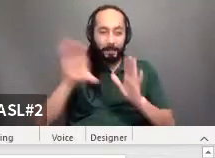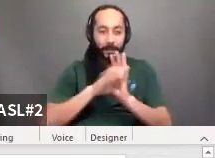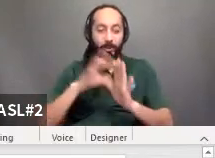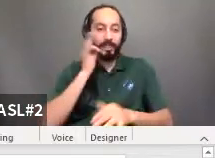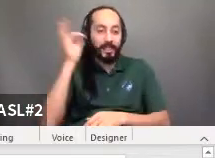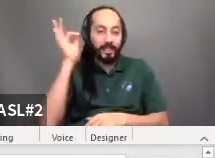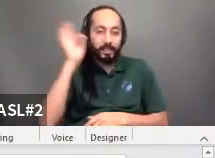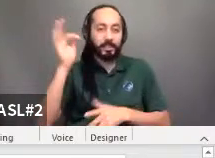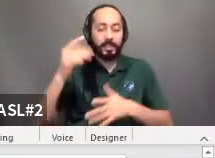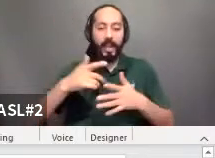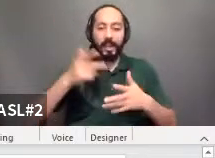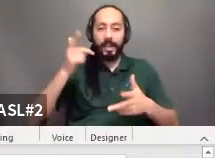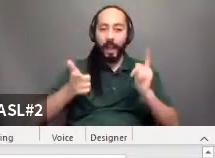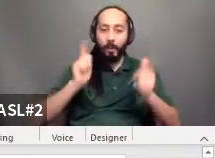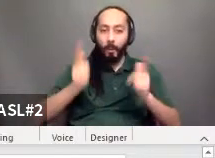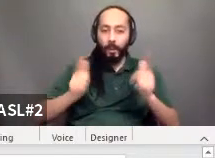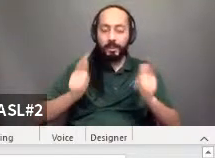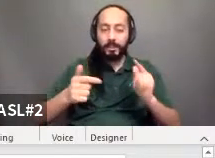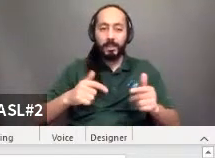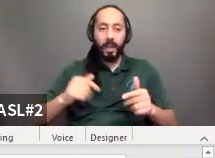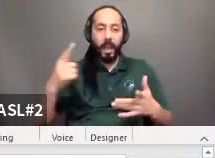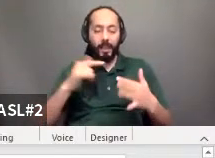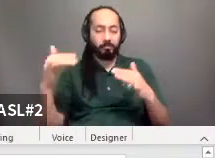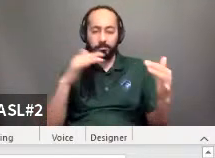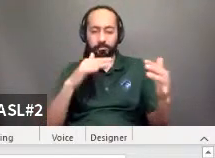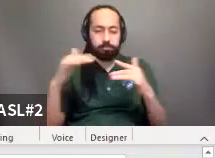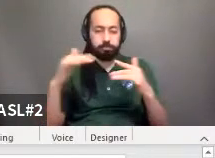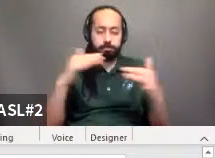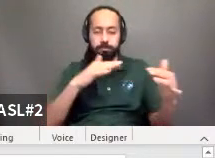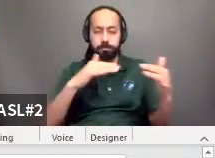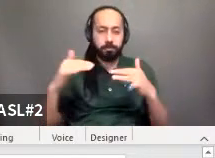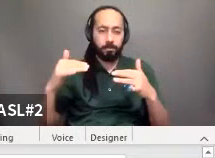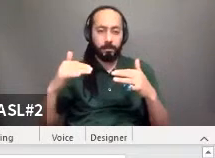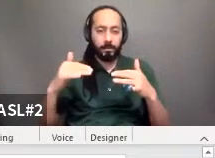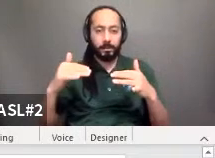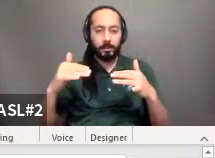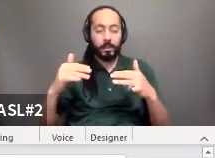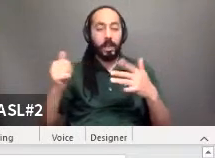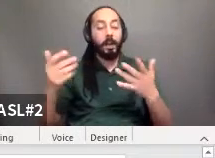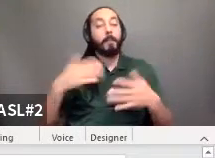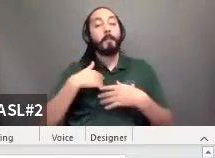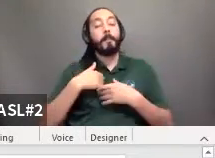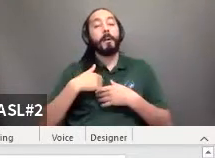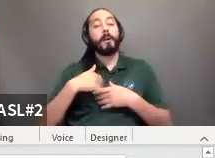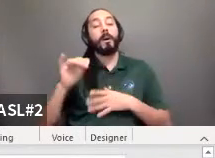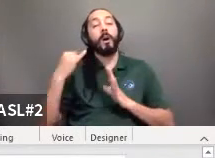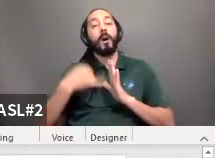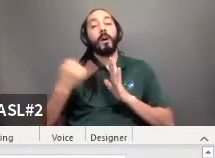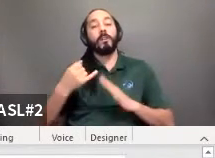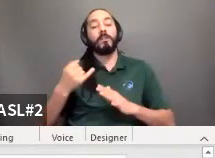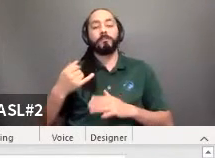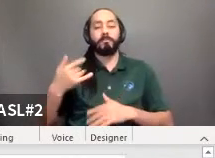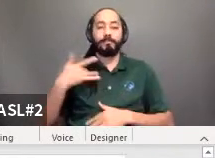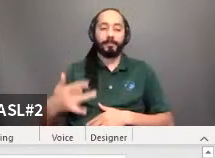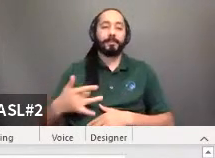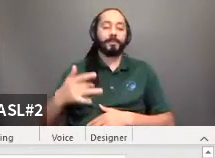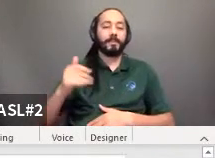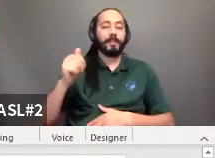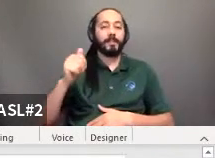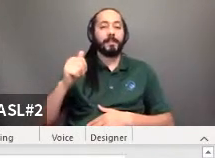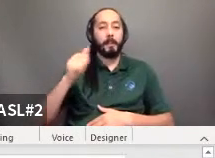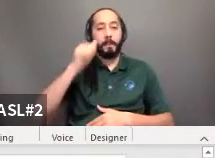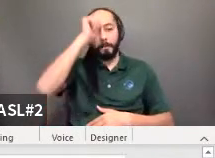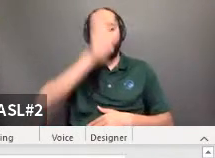Indians Alliance is what is recorded in this. And, you know, usually ledger art a lot of times has men in it, but I made them put a woman in